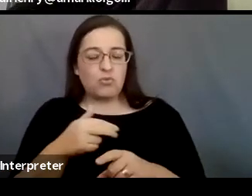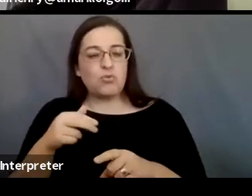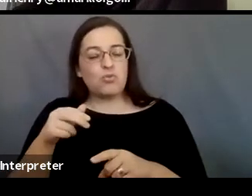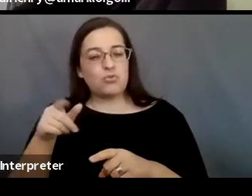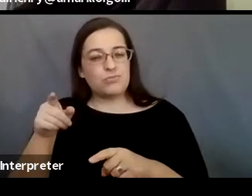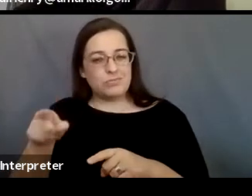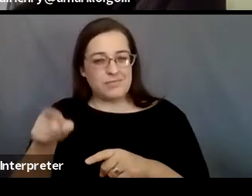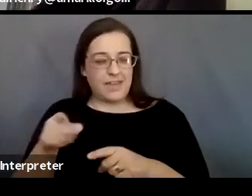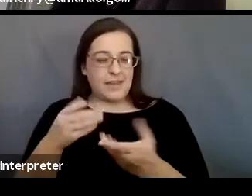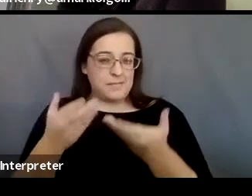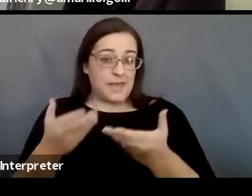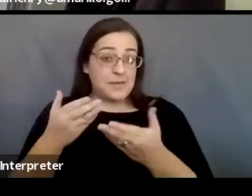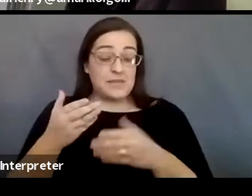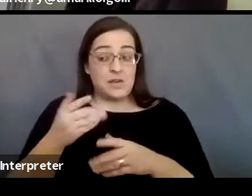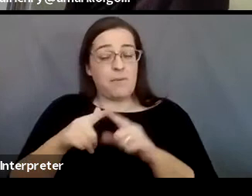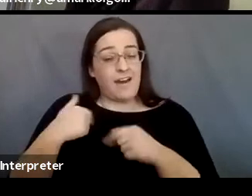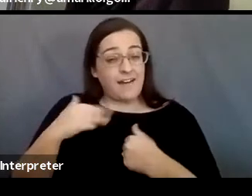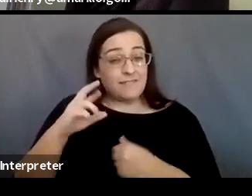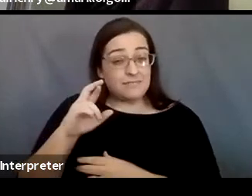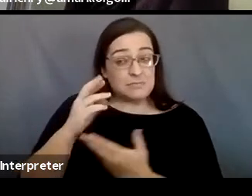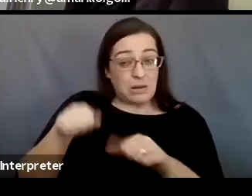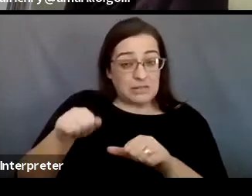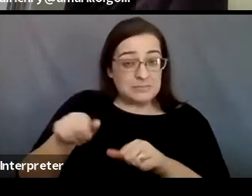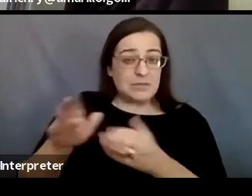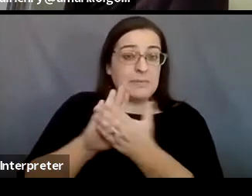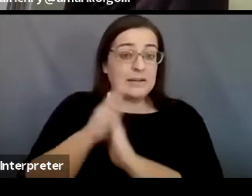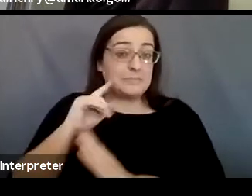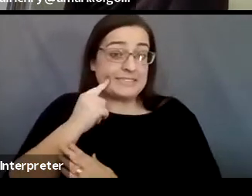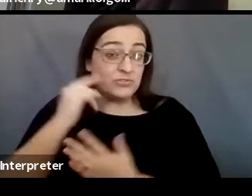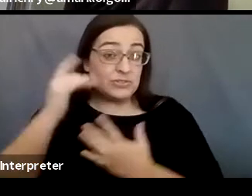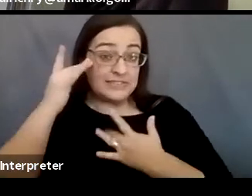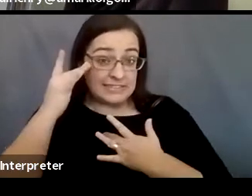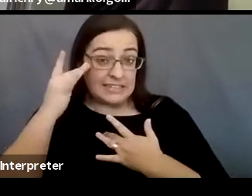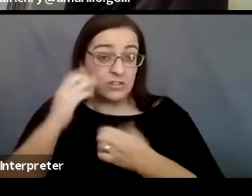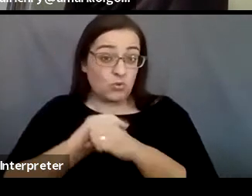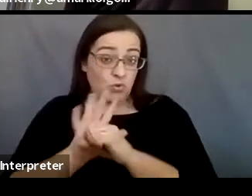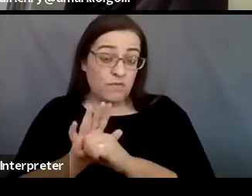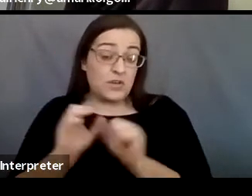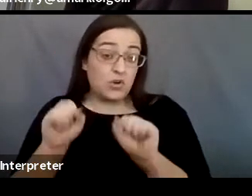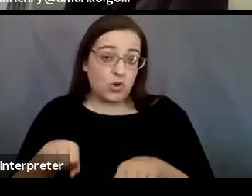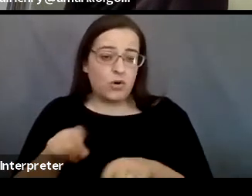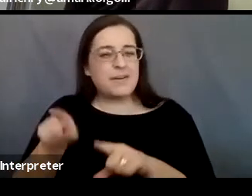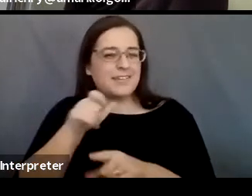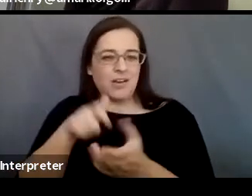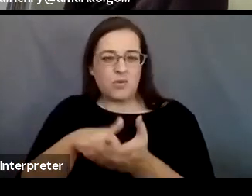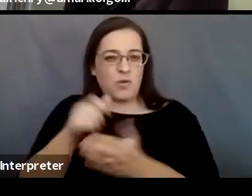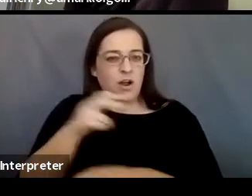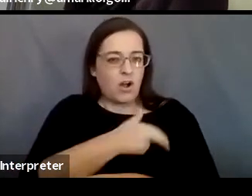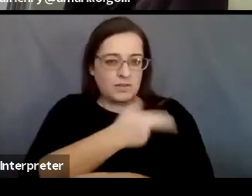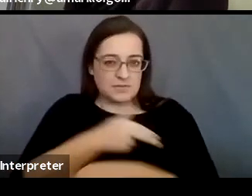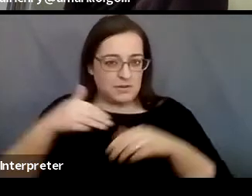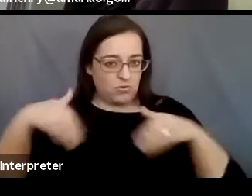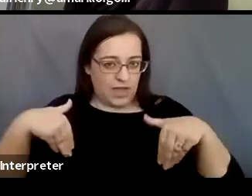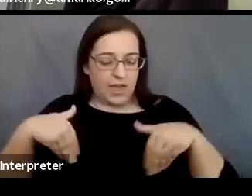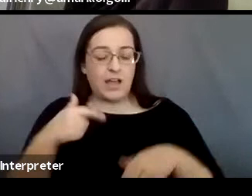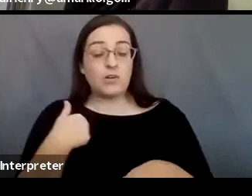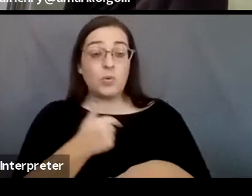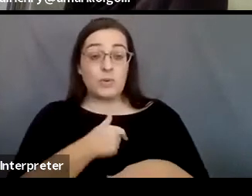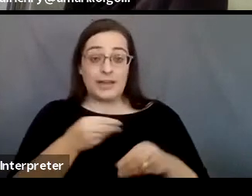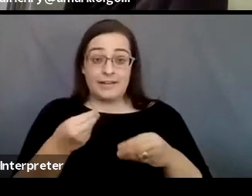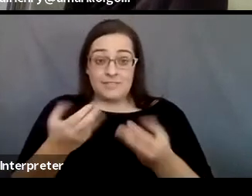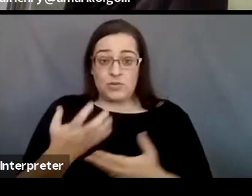for getting sick from COVID-19. Now, what we were told initially with this medication is that we would have to treat 14 to